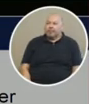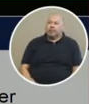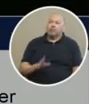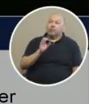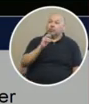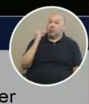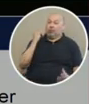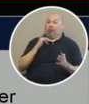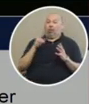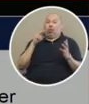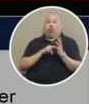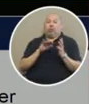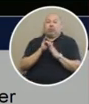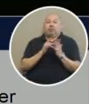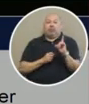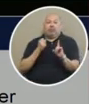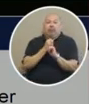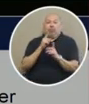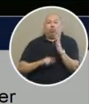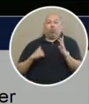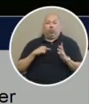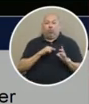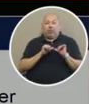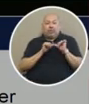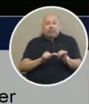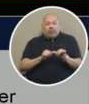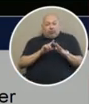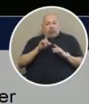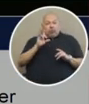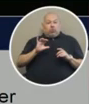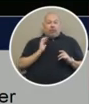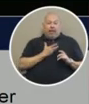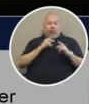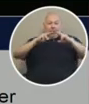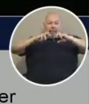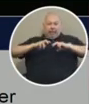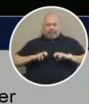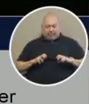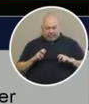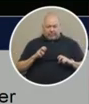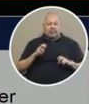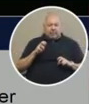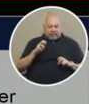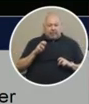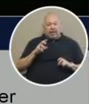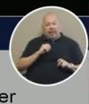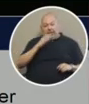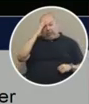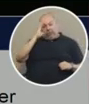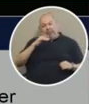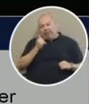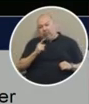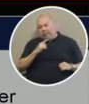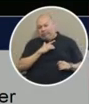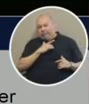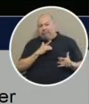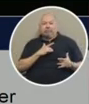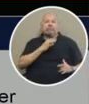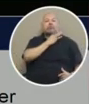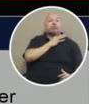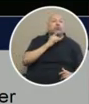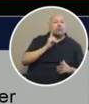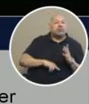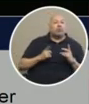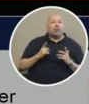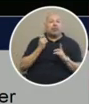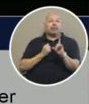So looking at some of the revenue impacts and what we're going to continue looking at as far as doing our analysis. And I know everybody's anxious to see what the overall